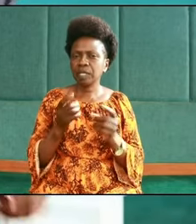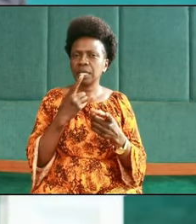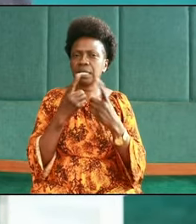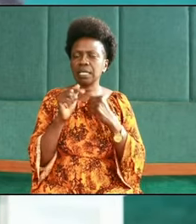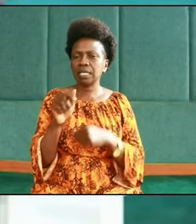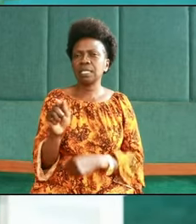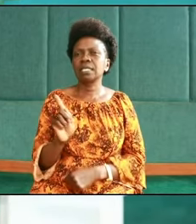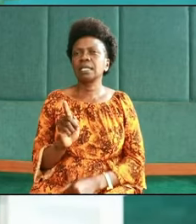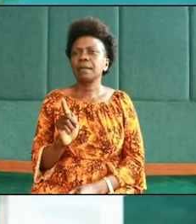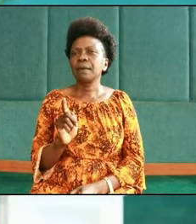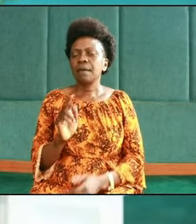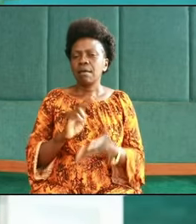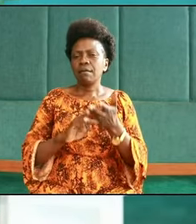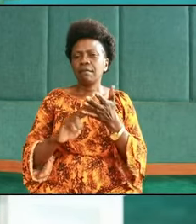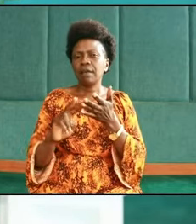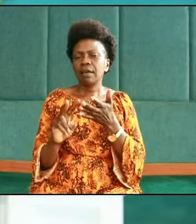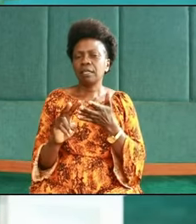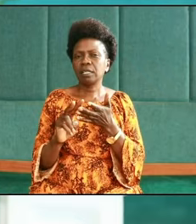says this,